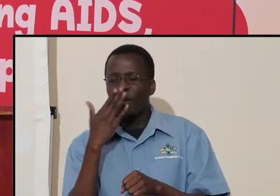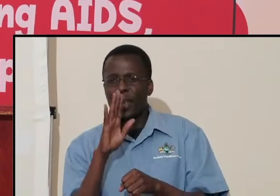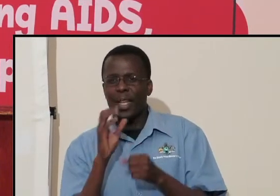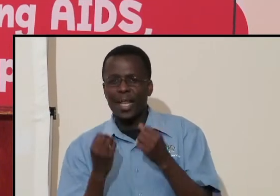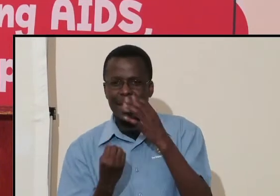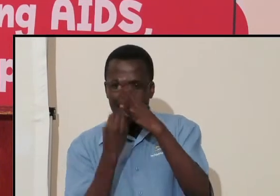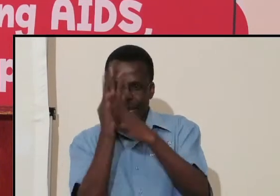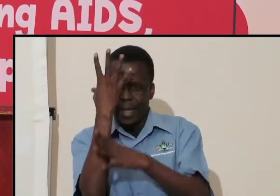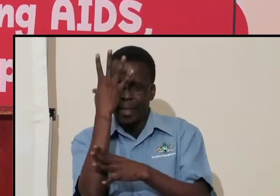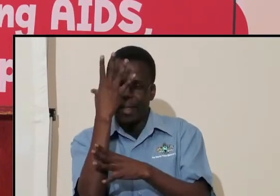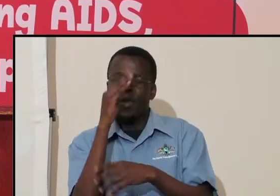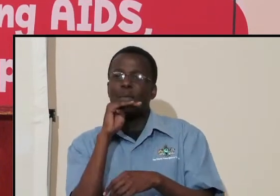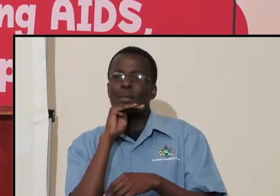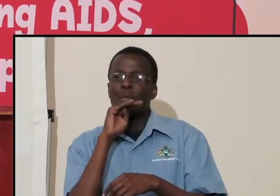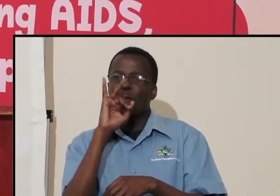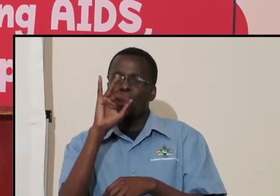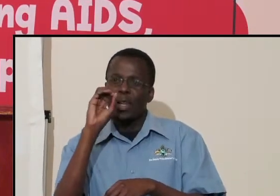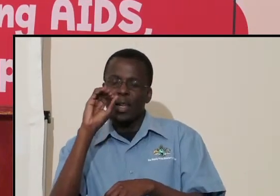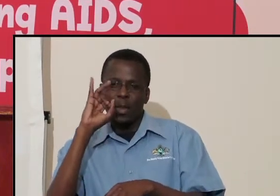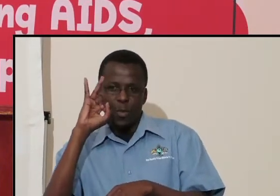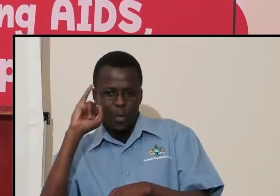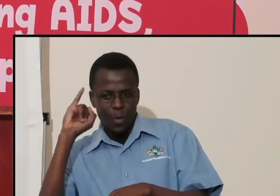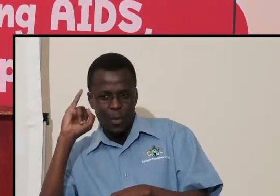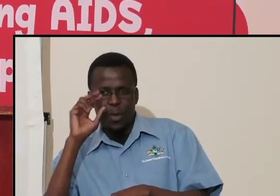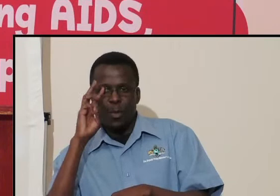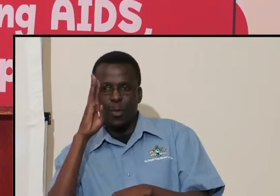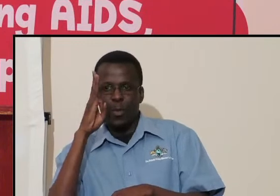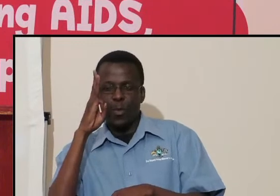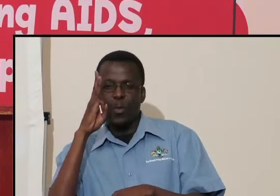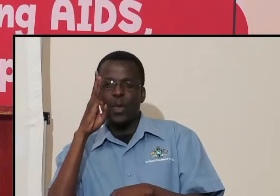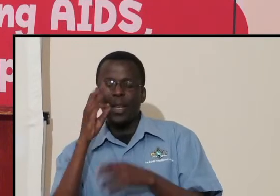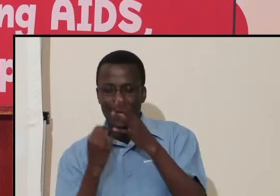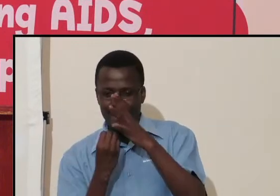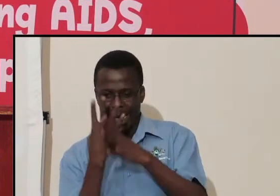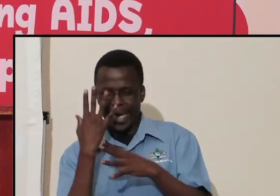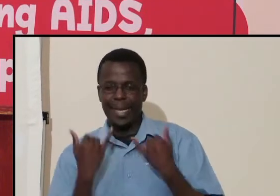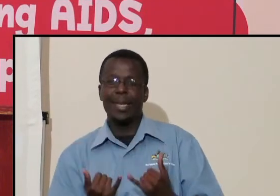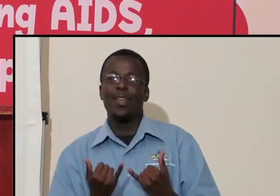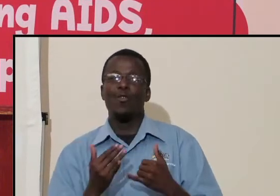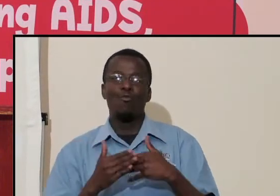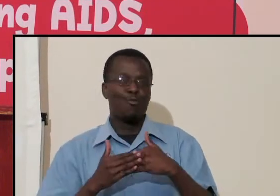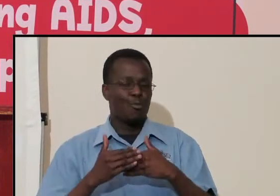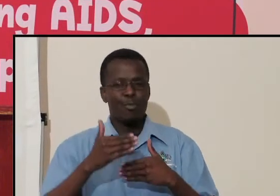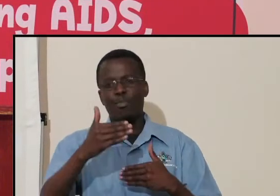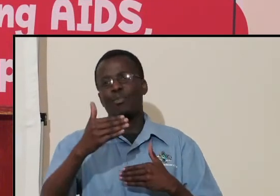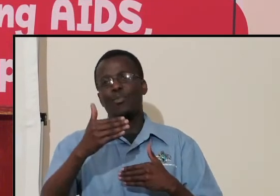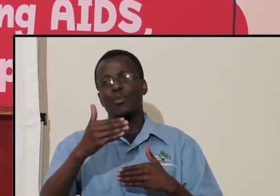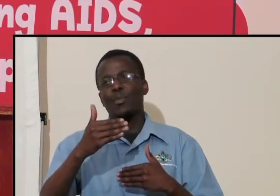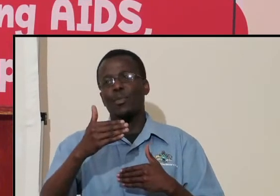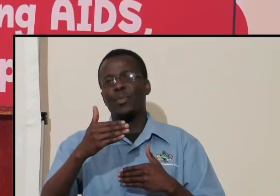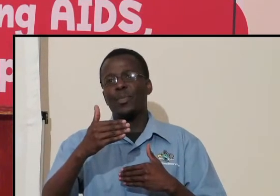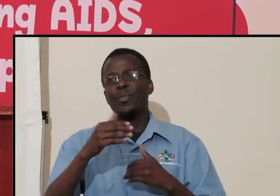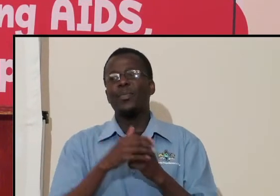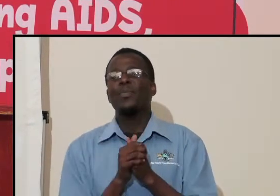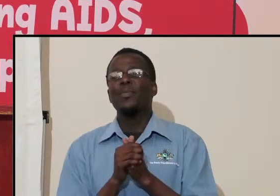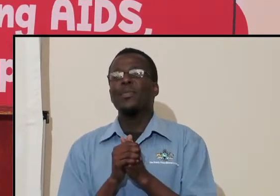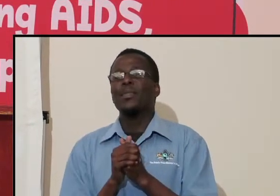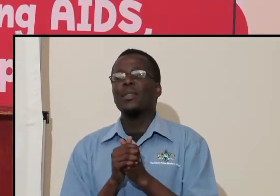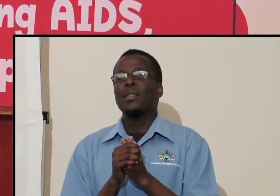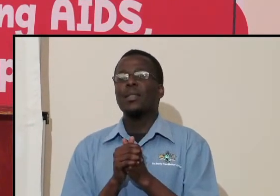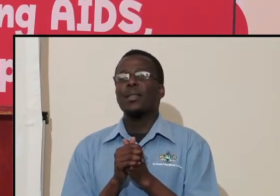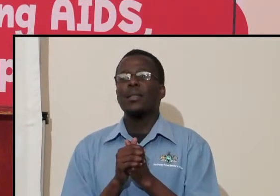for 2021. This is the beginning. Wherever you are in that,